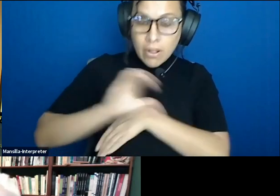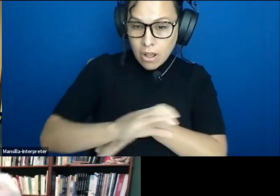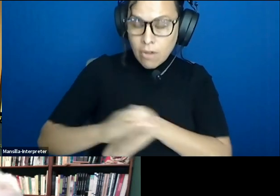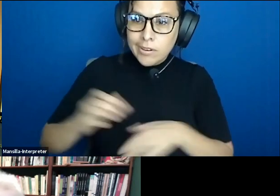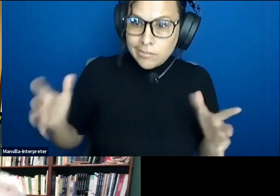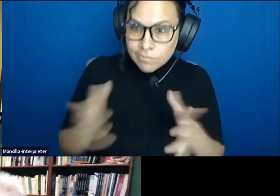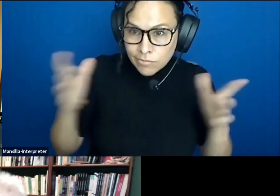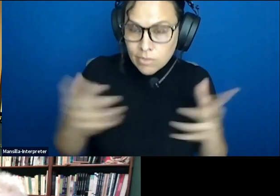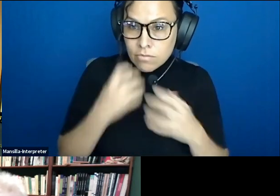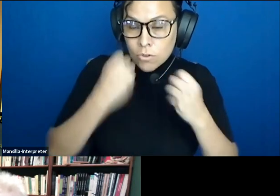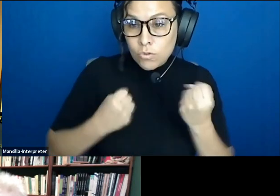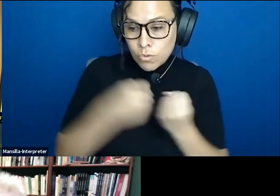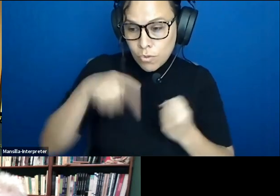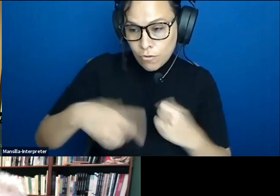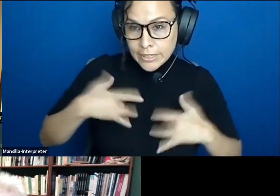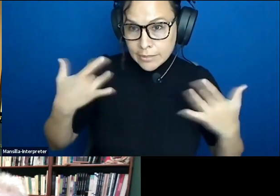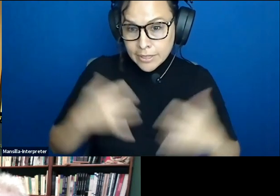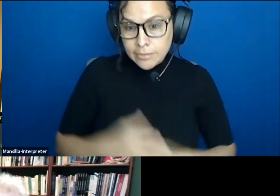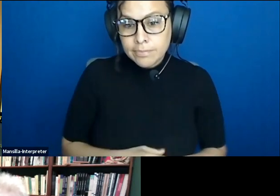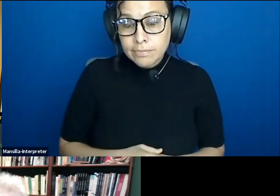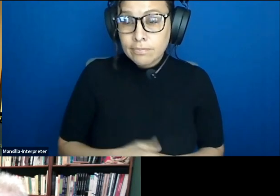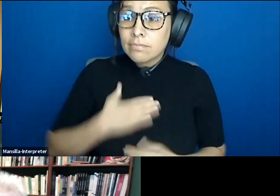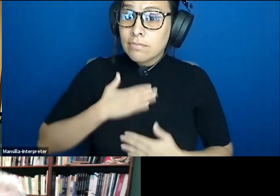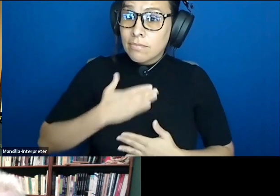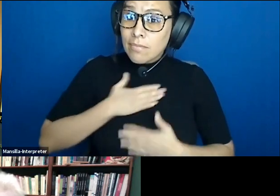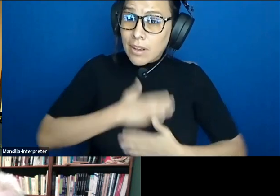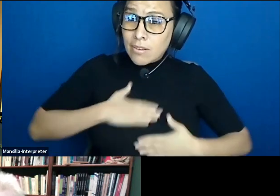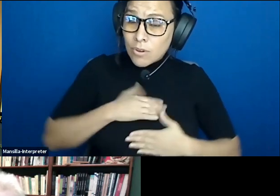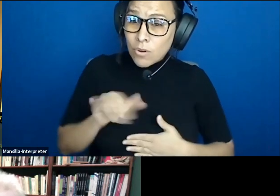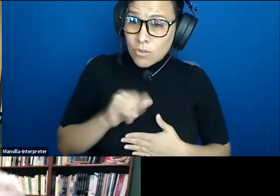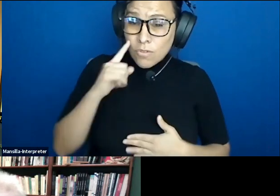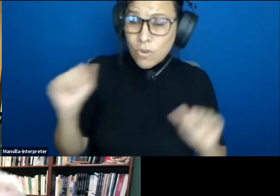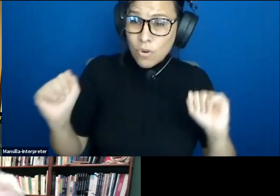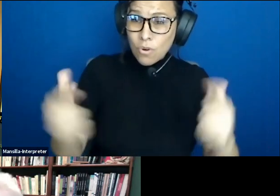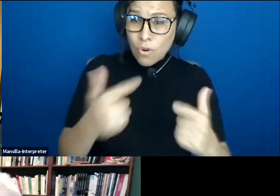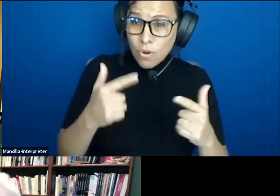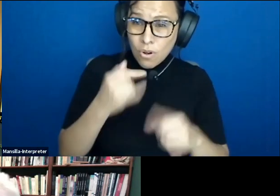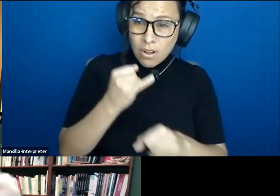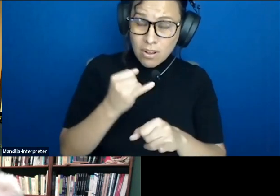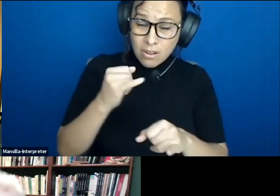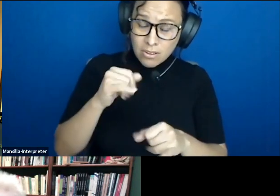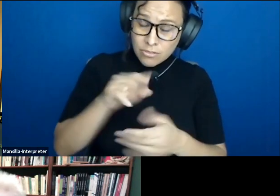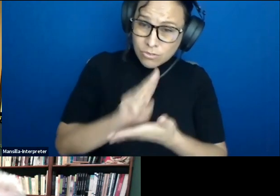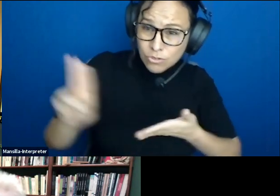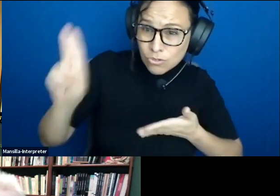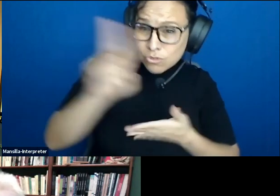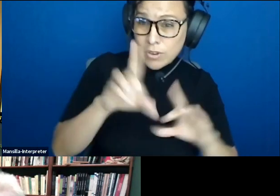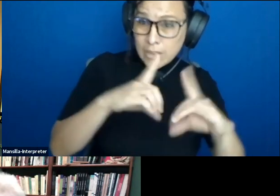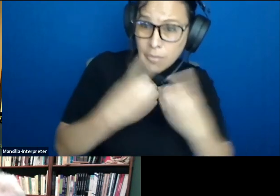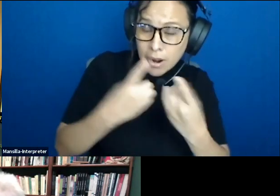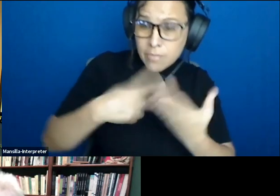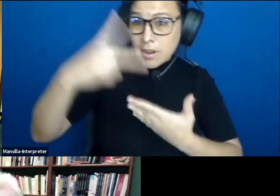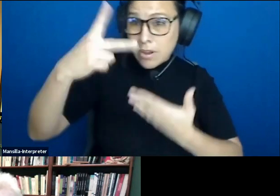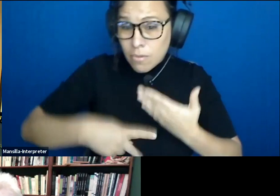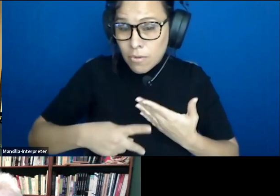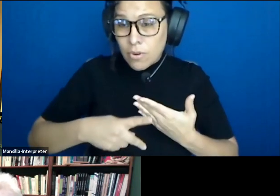and support to this event. My appreciation also to all the campus departments and programs, the